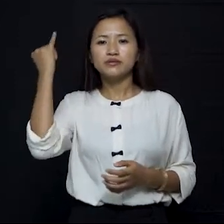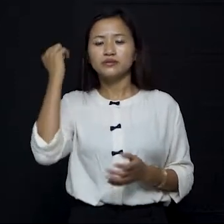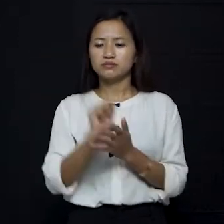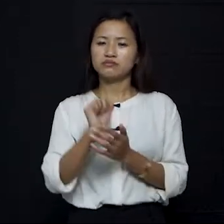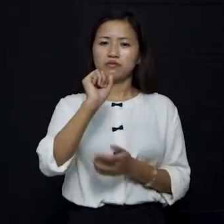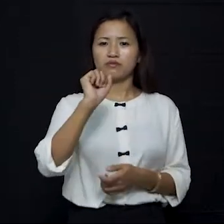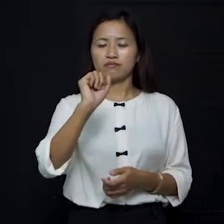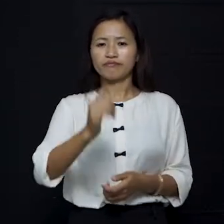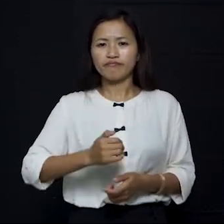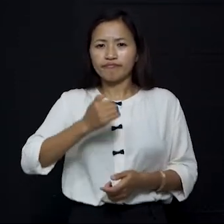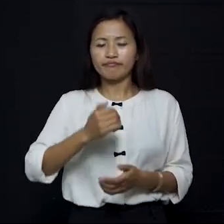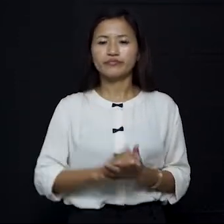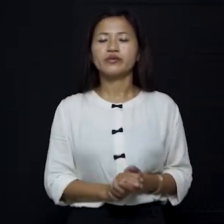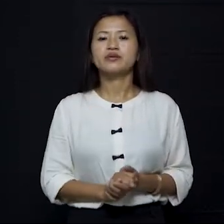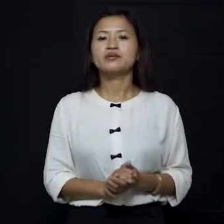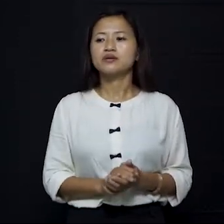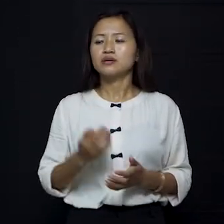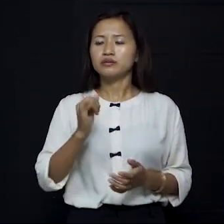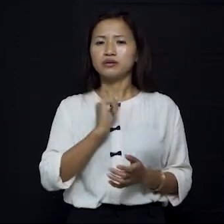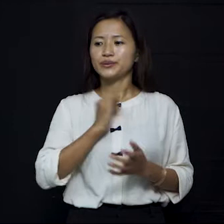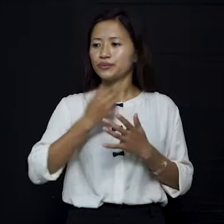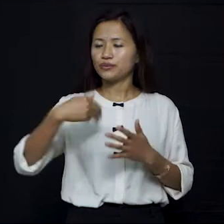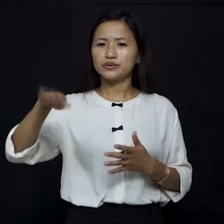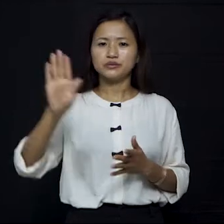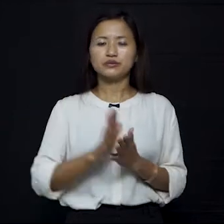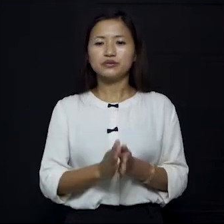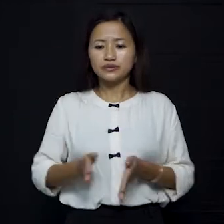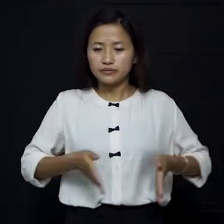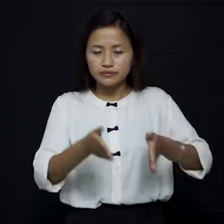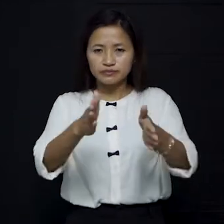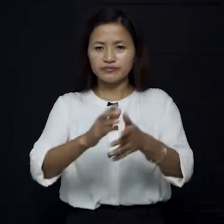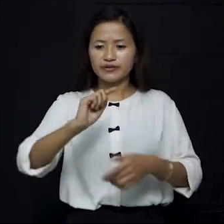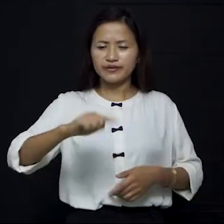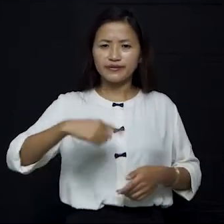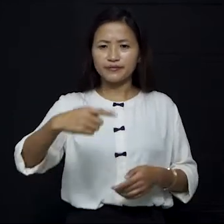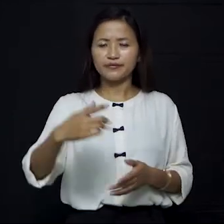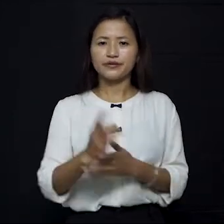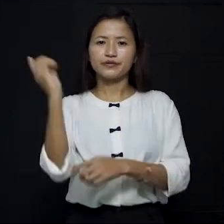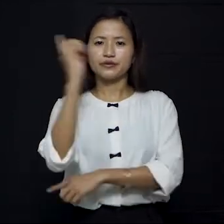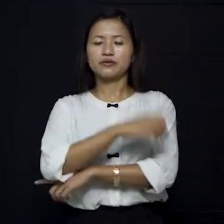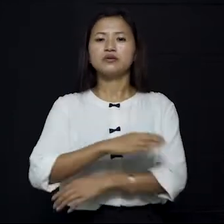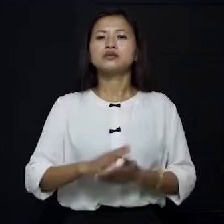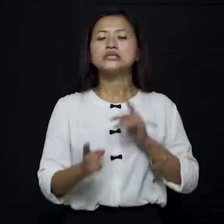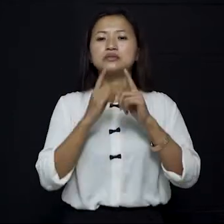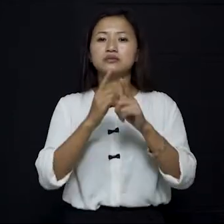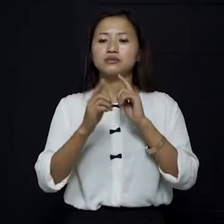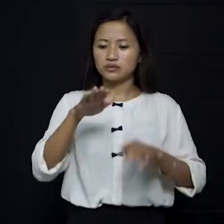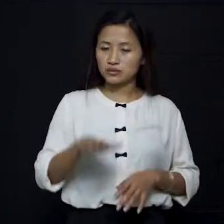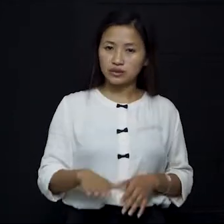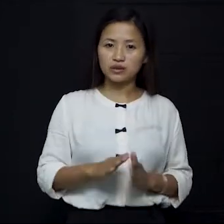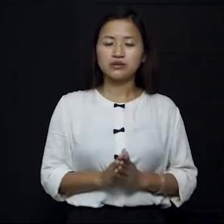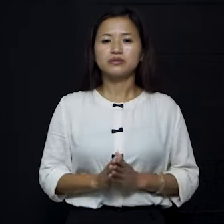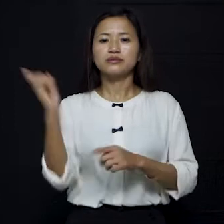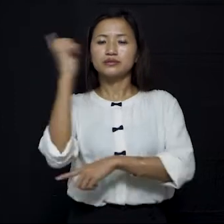yourself. I went to the river every day. If you are discussing about your childhood days, okay, when you were young, whether